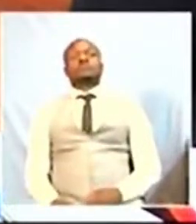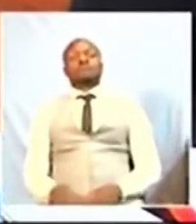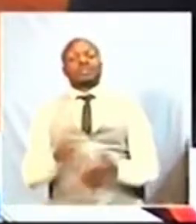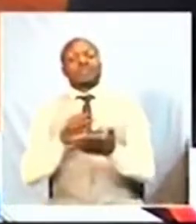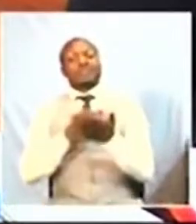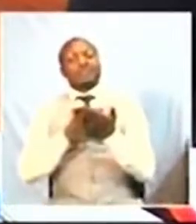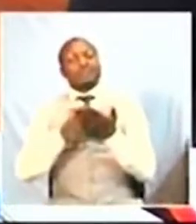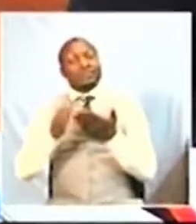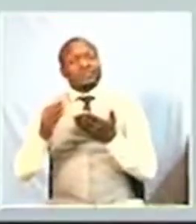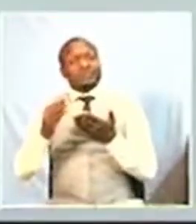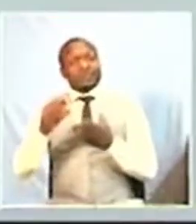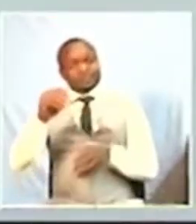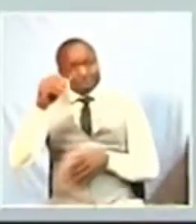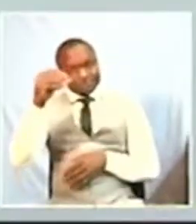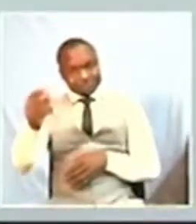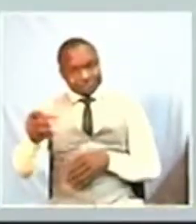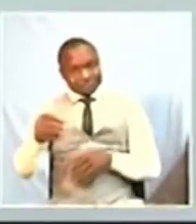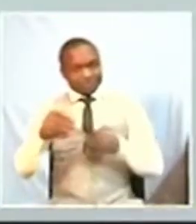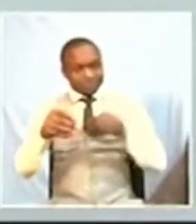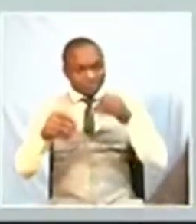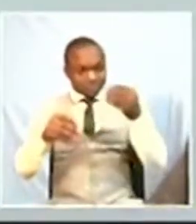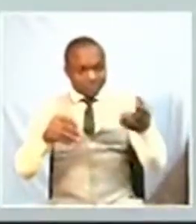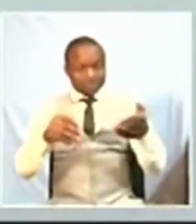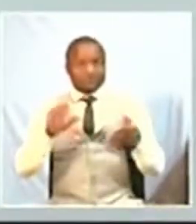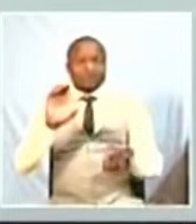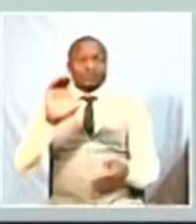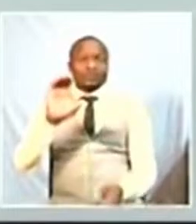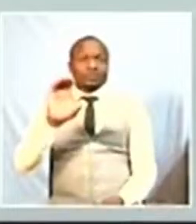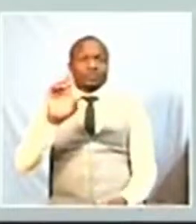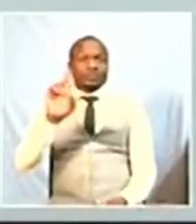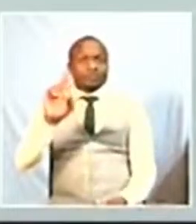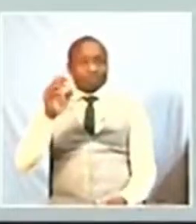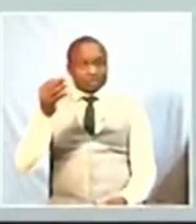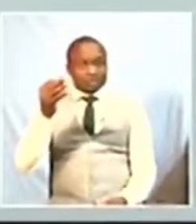Failing to spend CDF money.